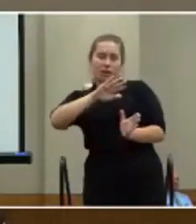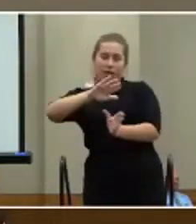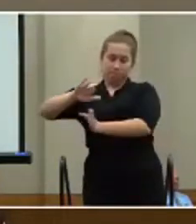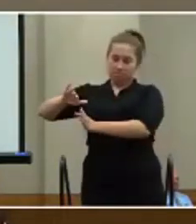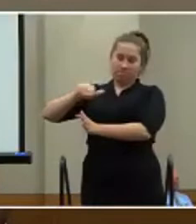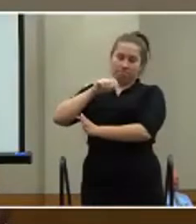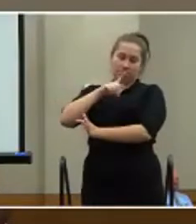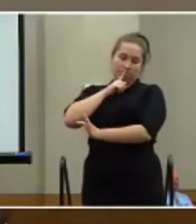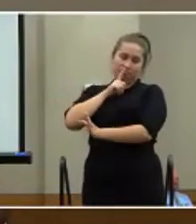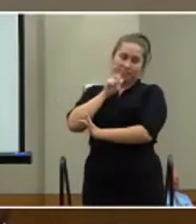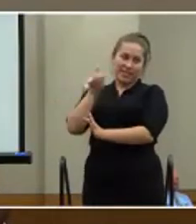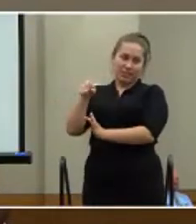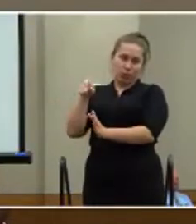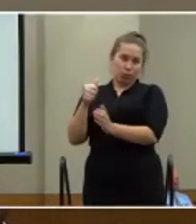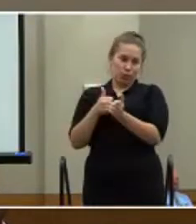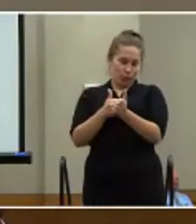script.